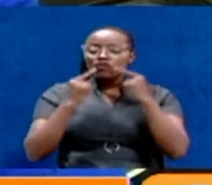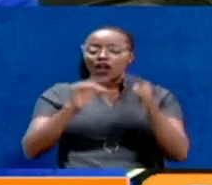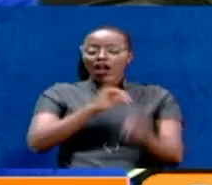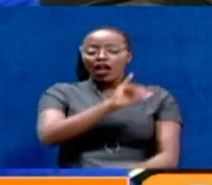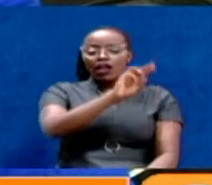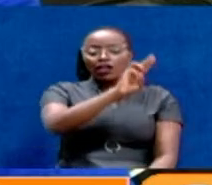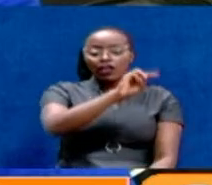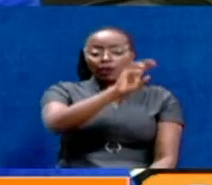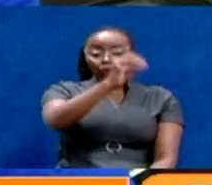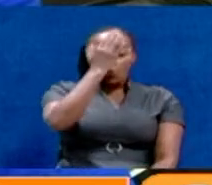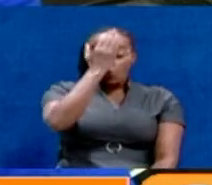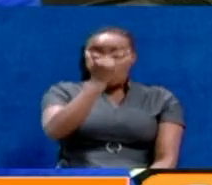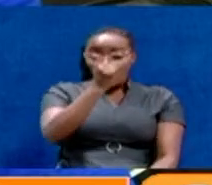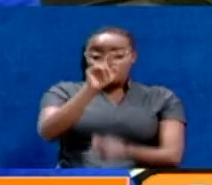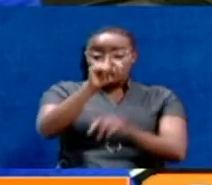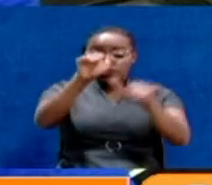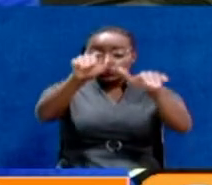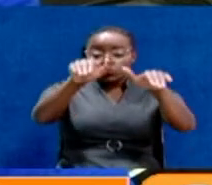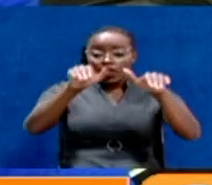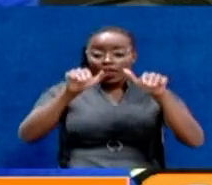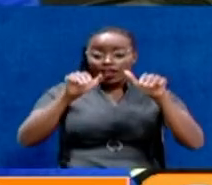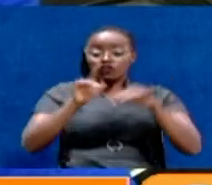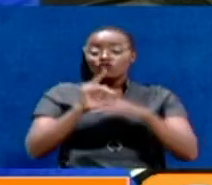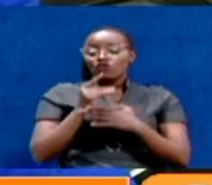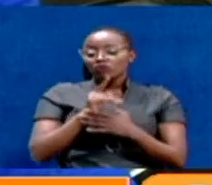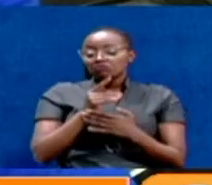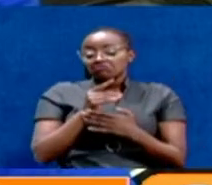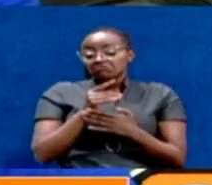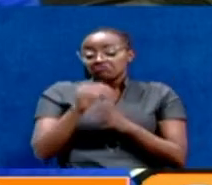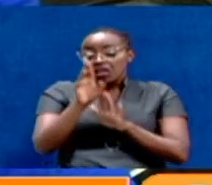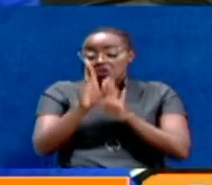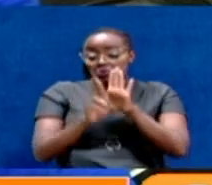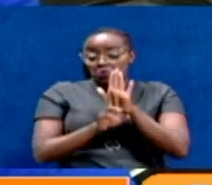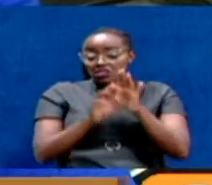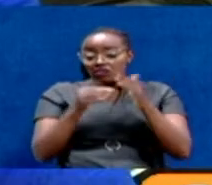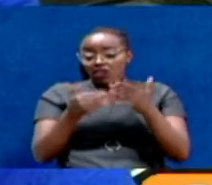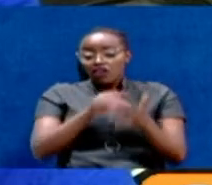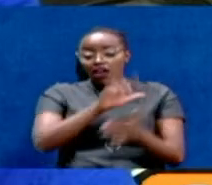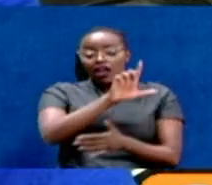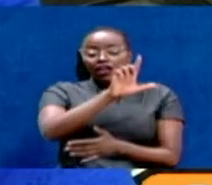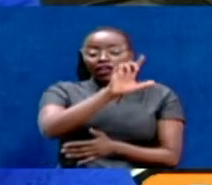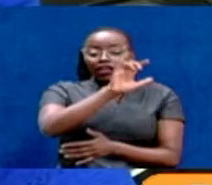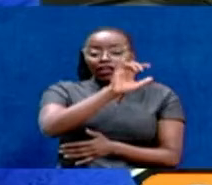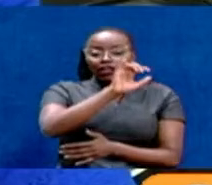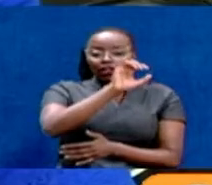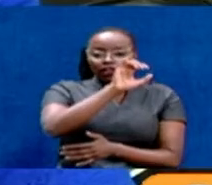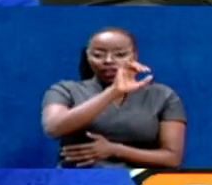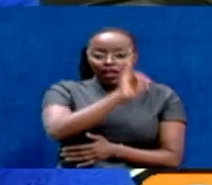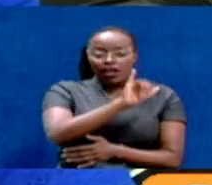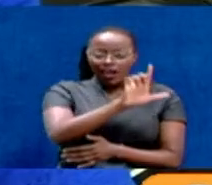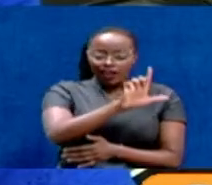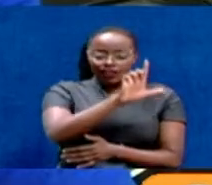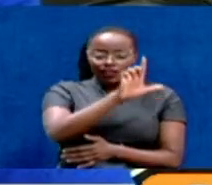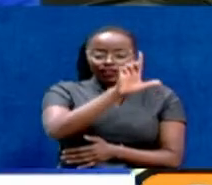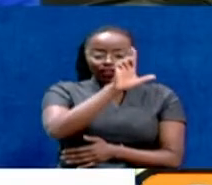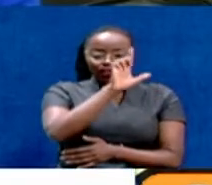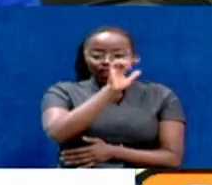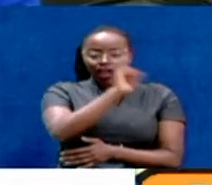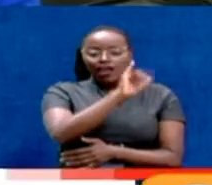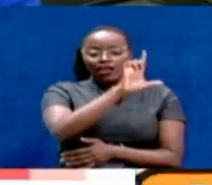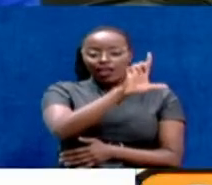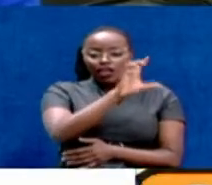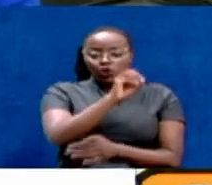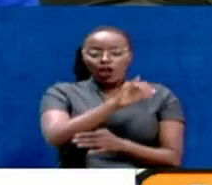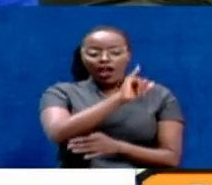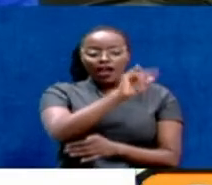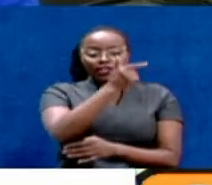IMO, because we had to wait for direction from the IMO, the ILO, and other international organizations like the